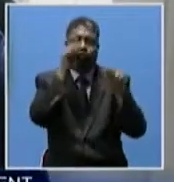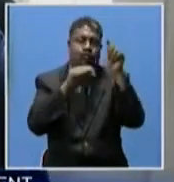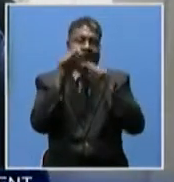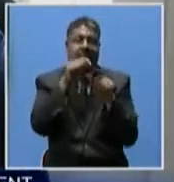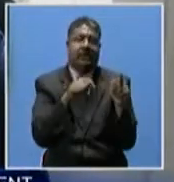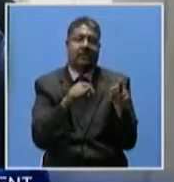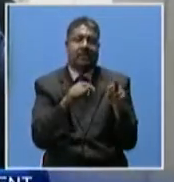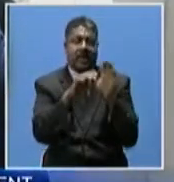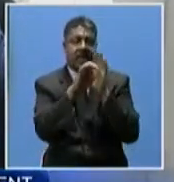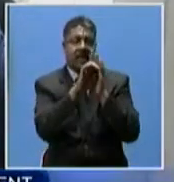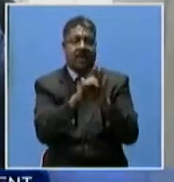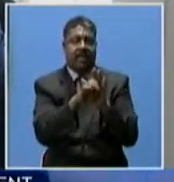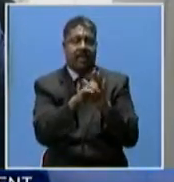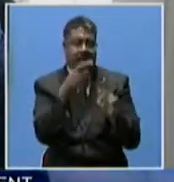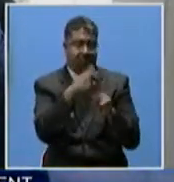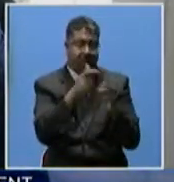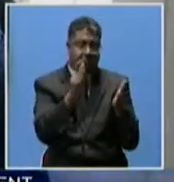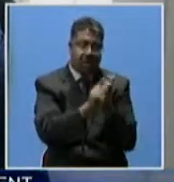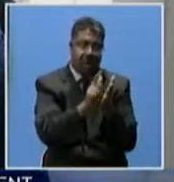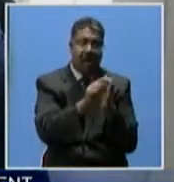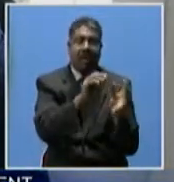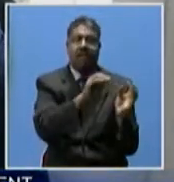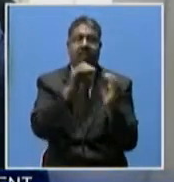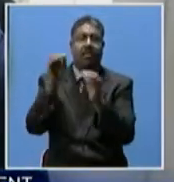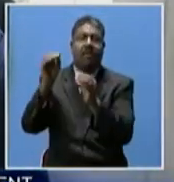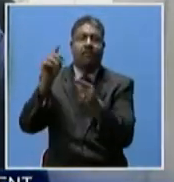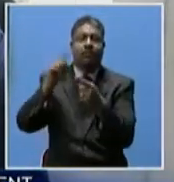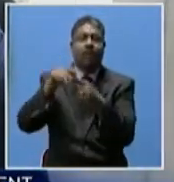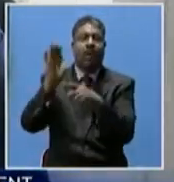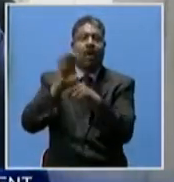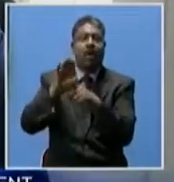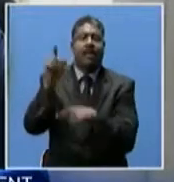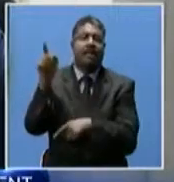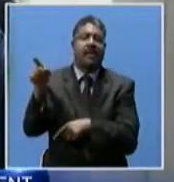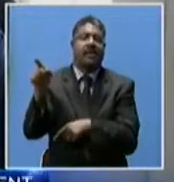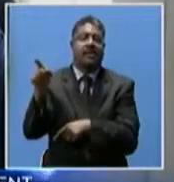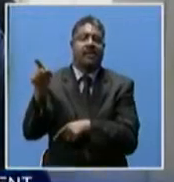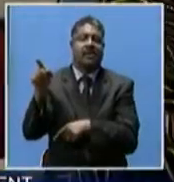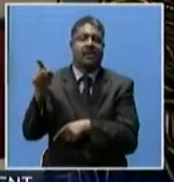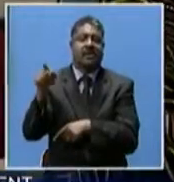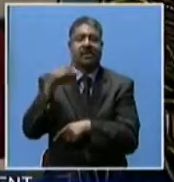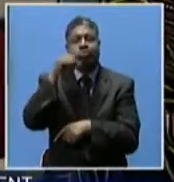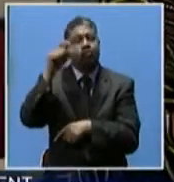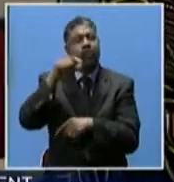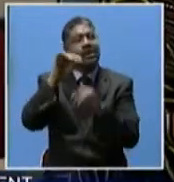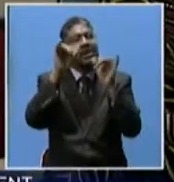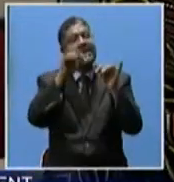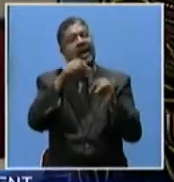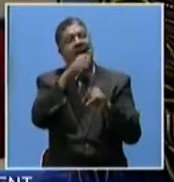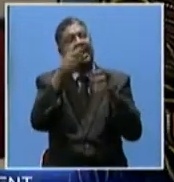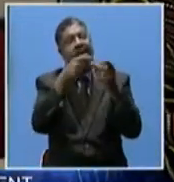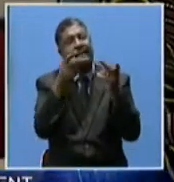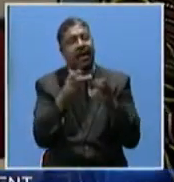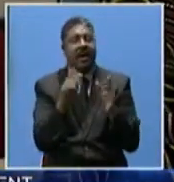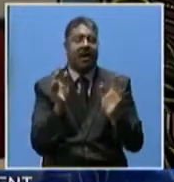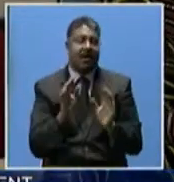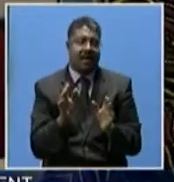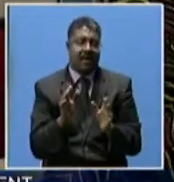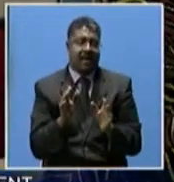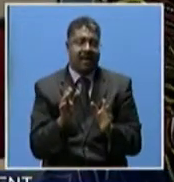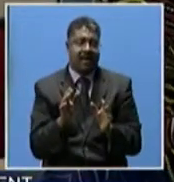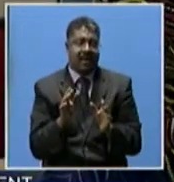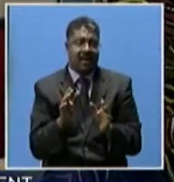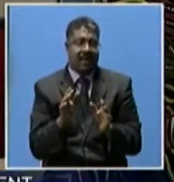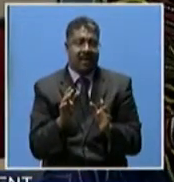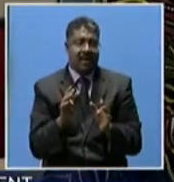Lusaka from the Copper Belt, as an example, but you always find them staying elsewhere. We have three VIP suites where we